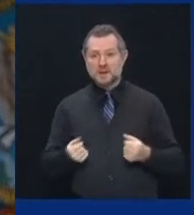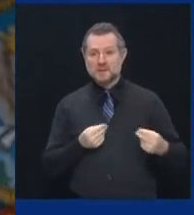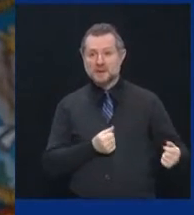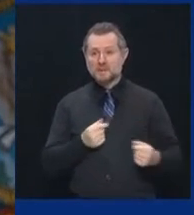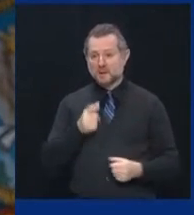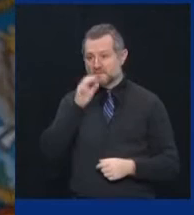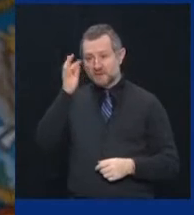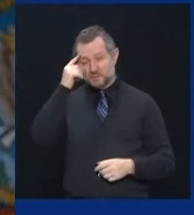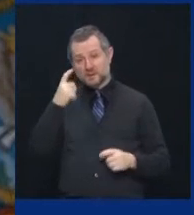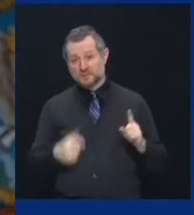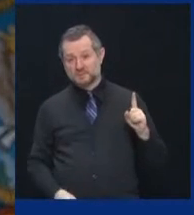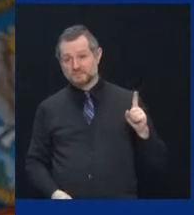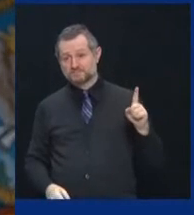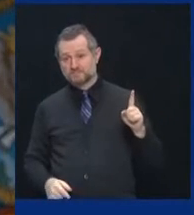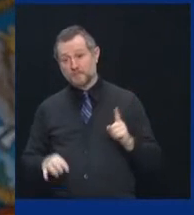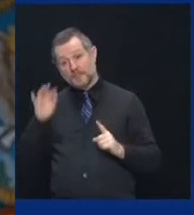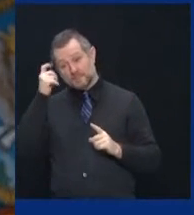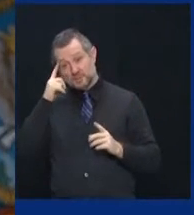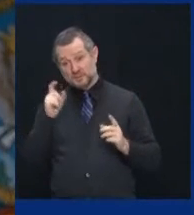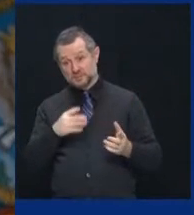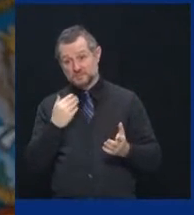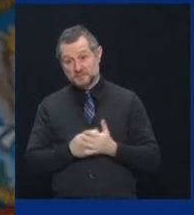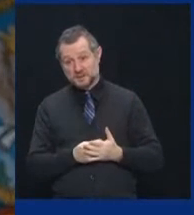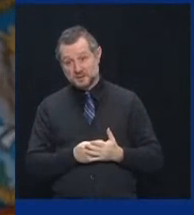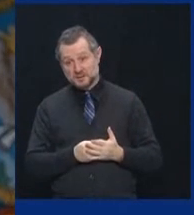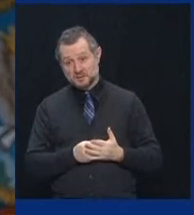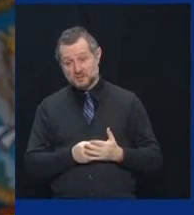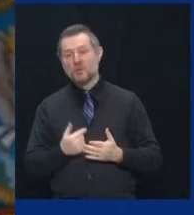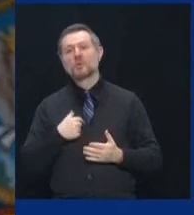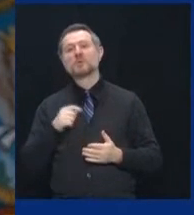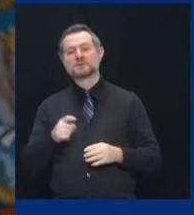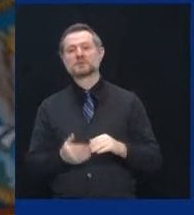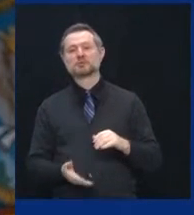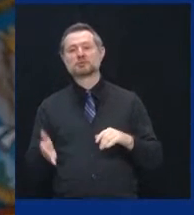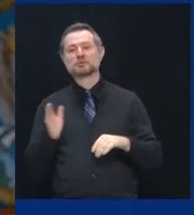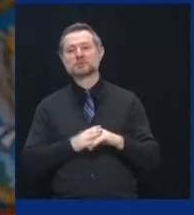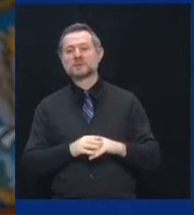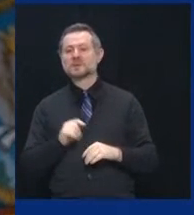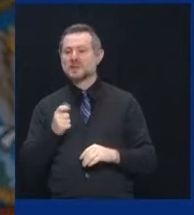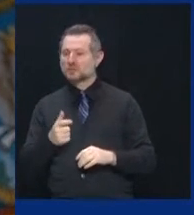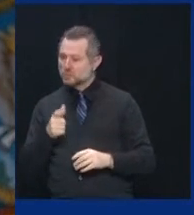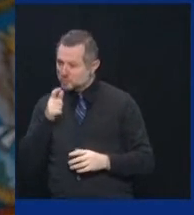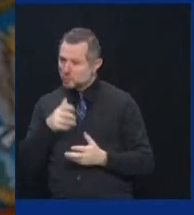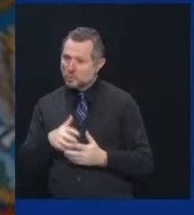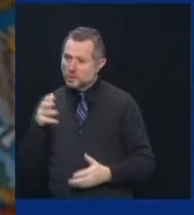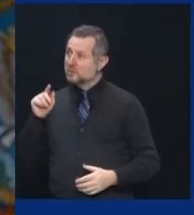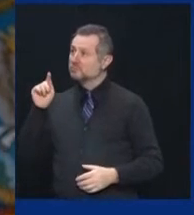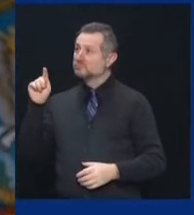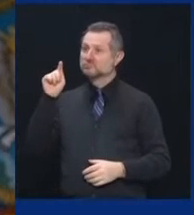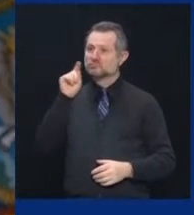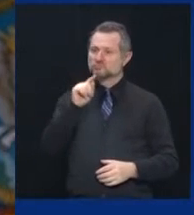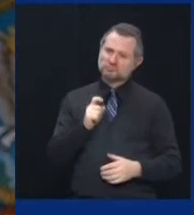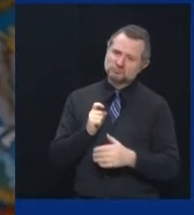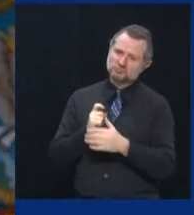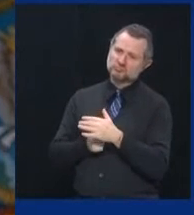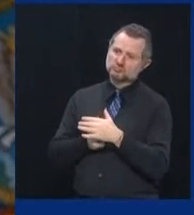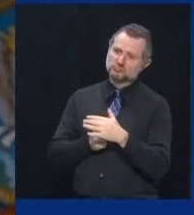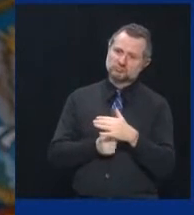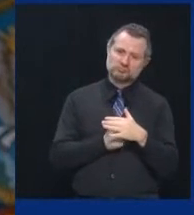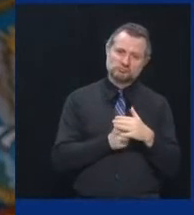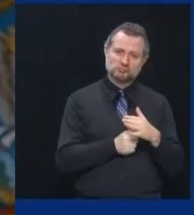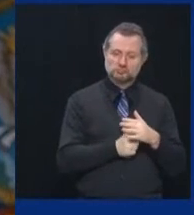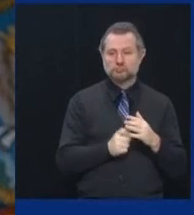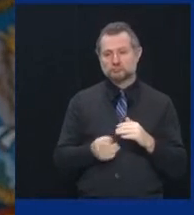government needs revenue, it should raise income taxes on the wealthy to finance the state's resurgence from this